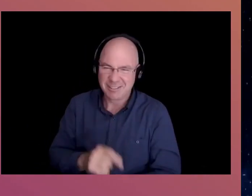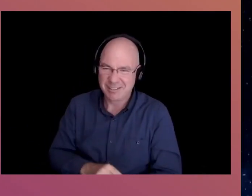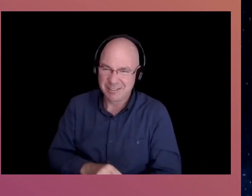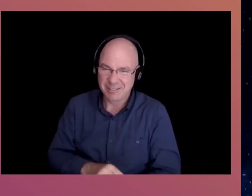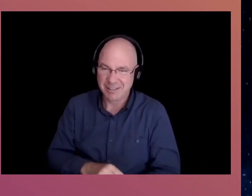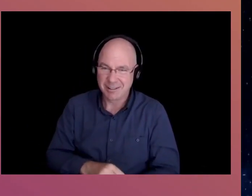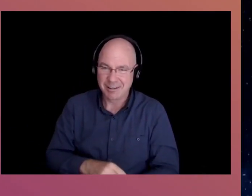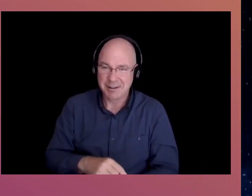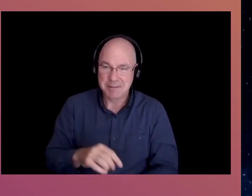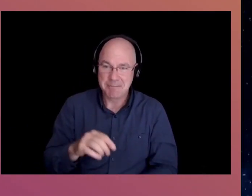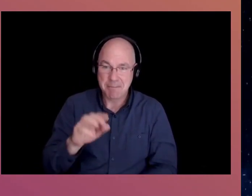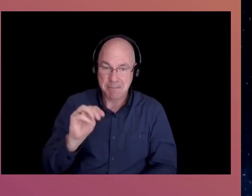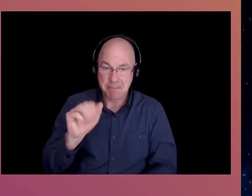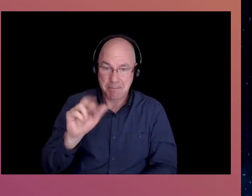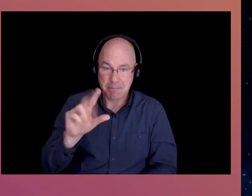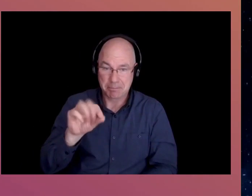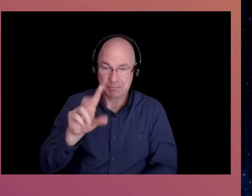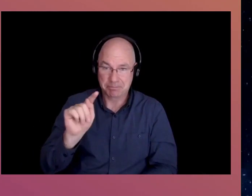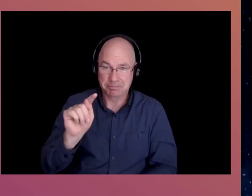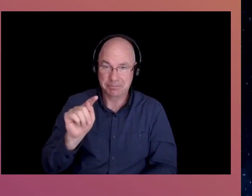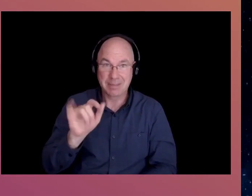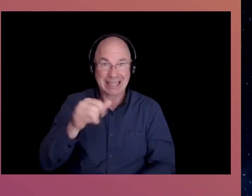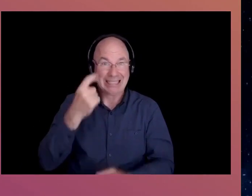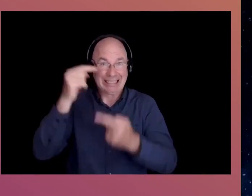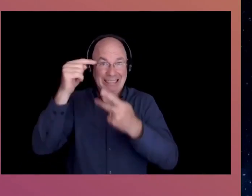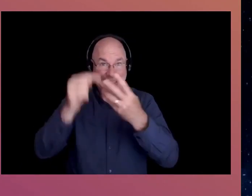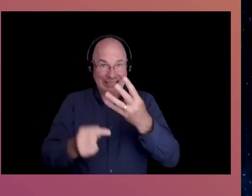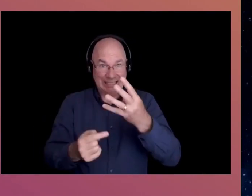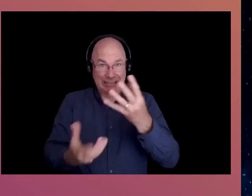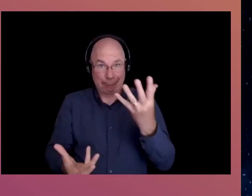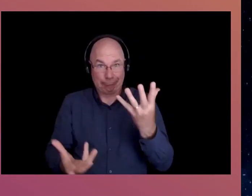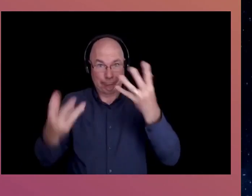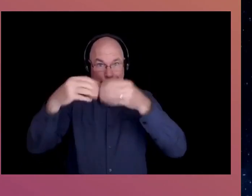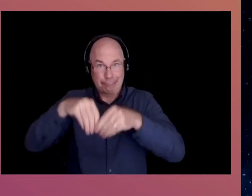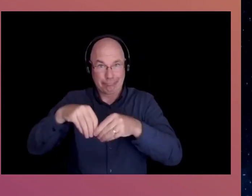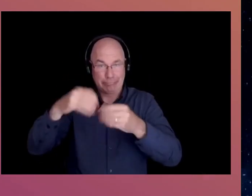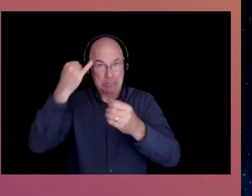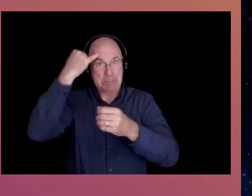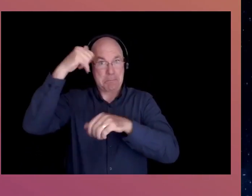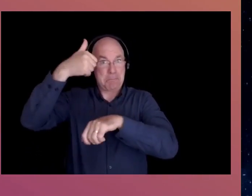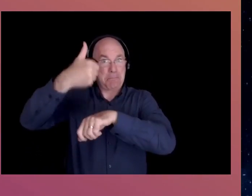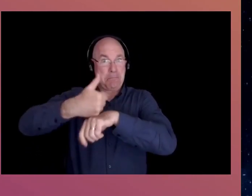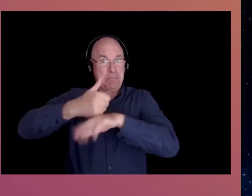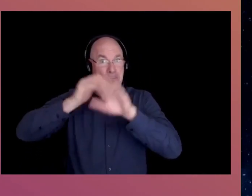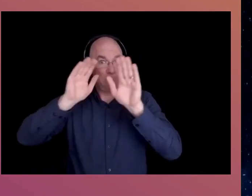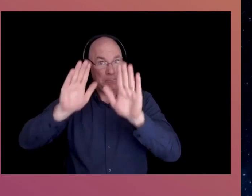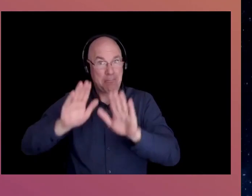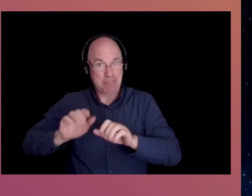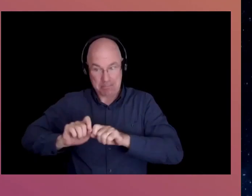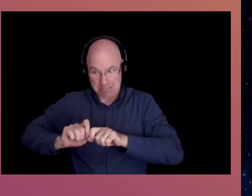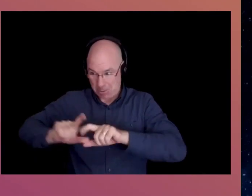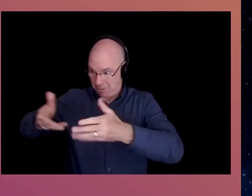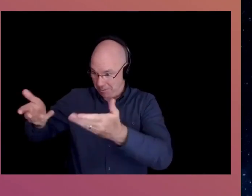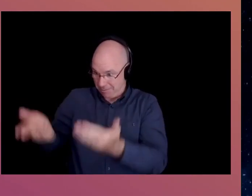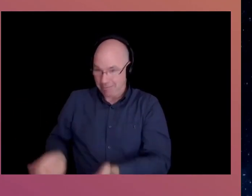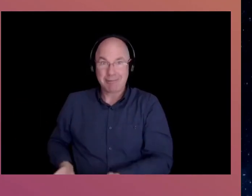In putting these things together, in coming up with these wonderful ideas and then bringing them to fruition,